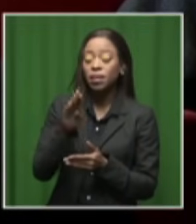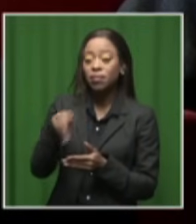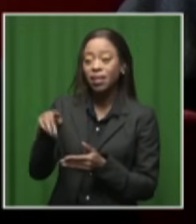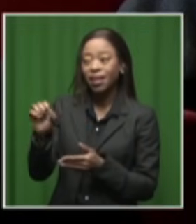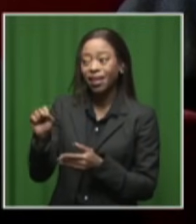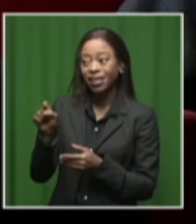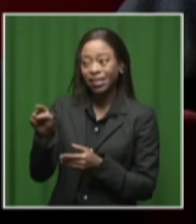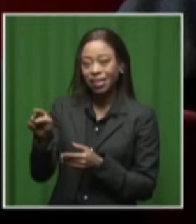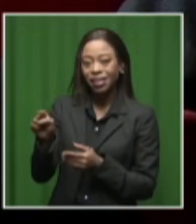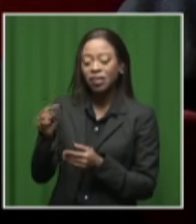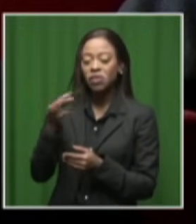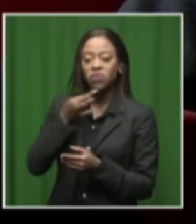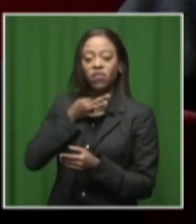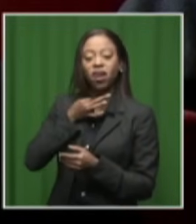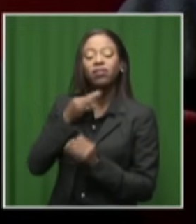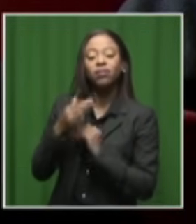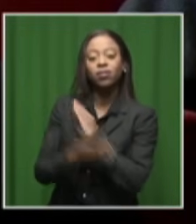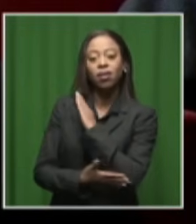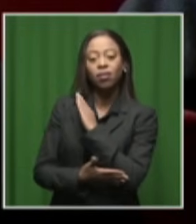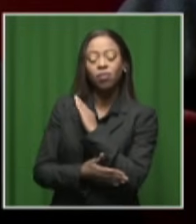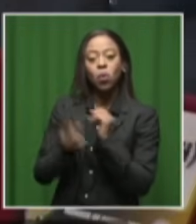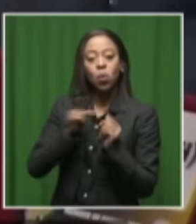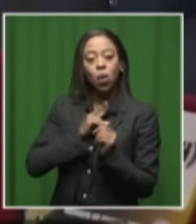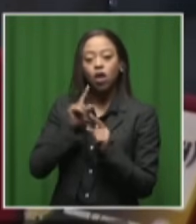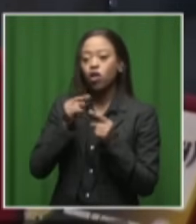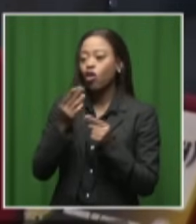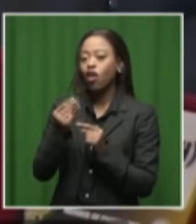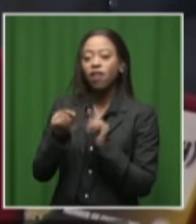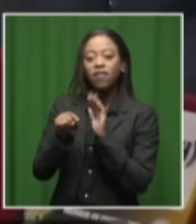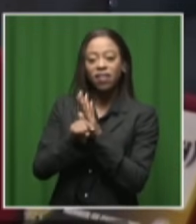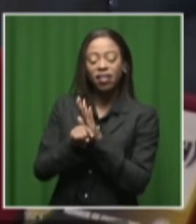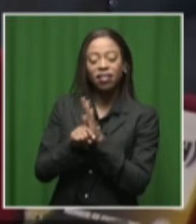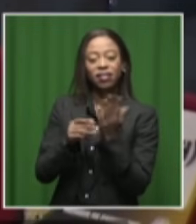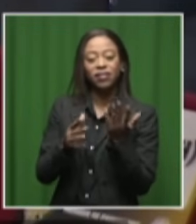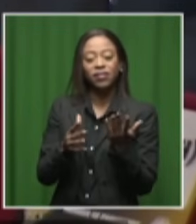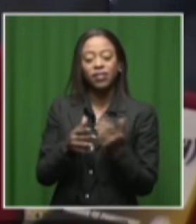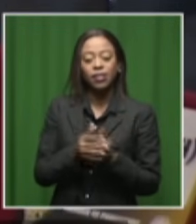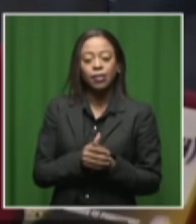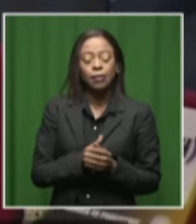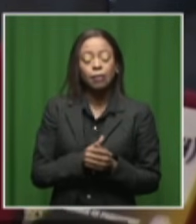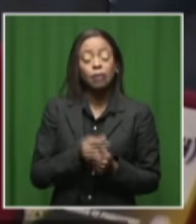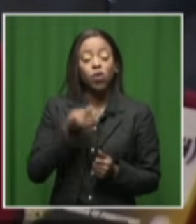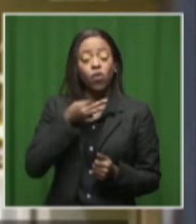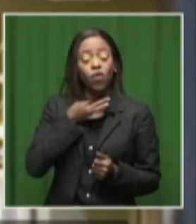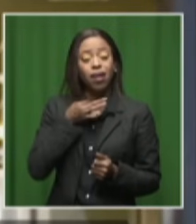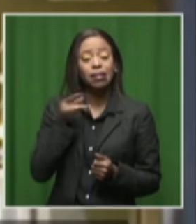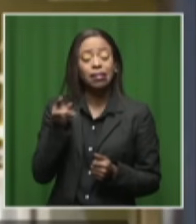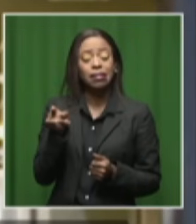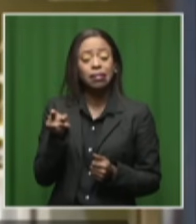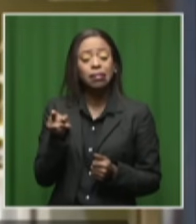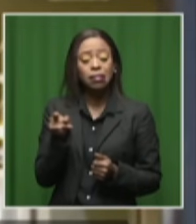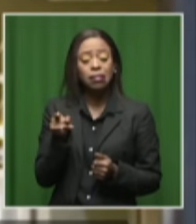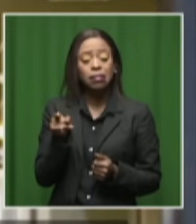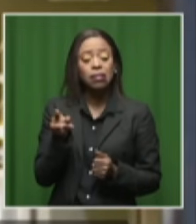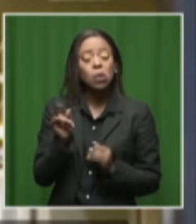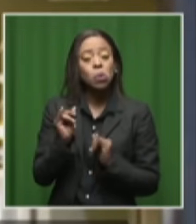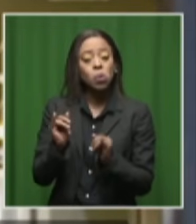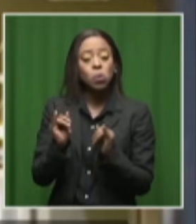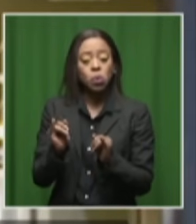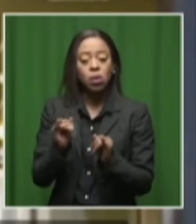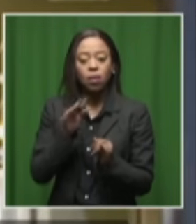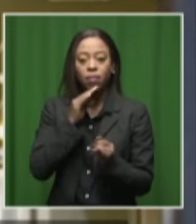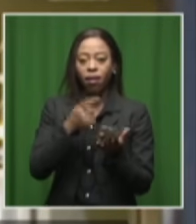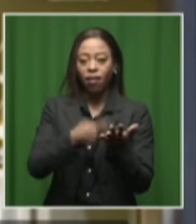poses a risk for the country to have a negative credit rating. This obviously risks a impact on the